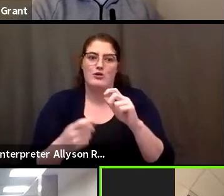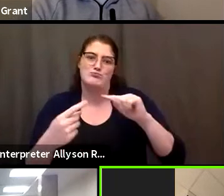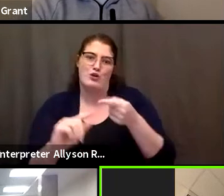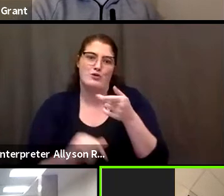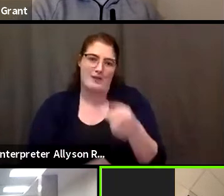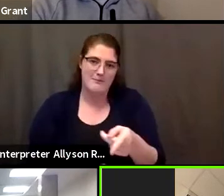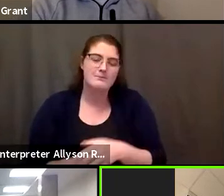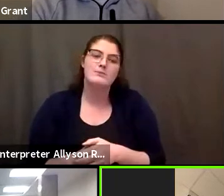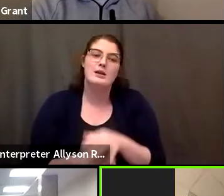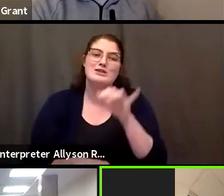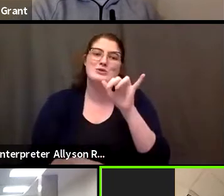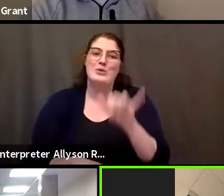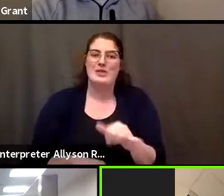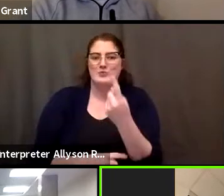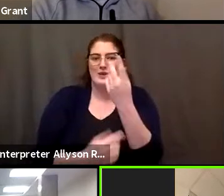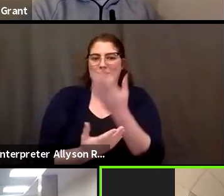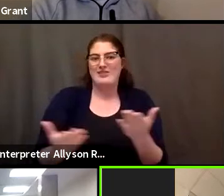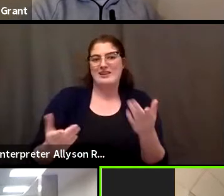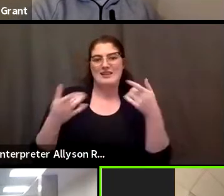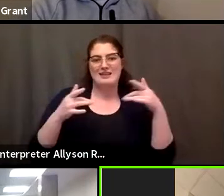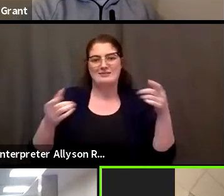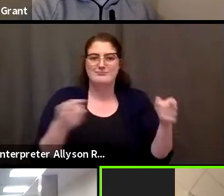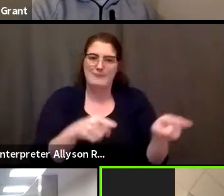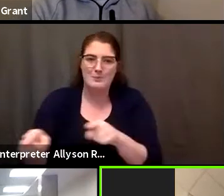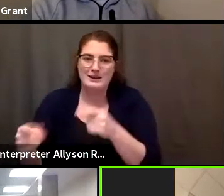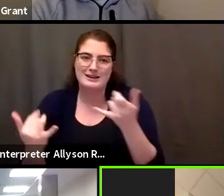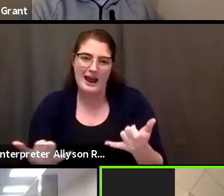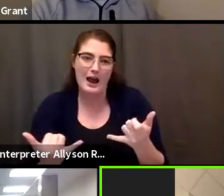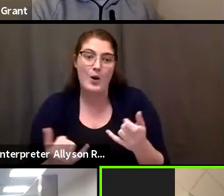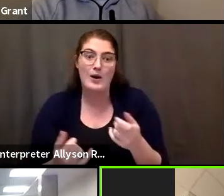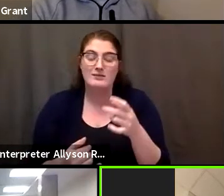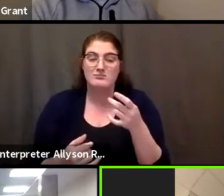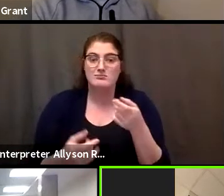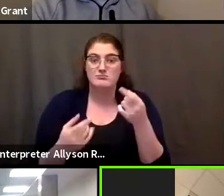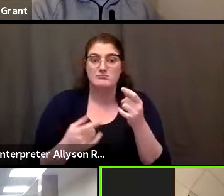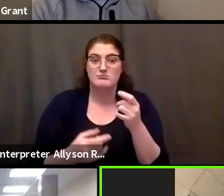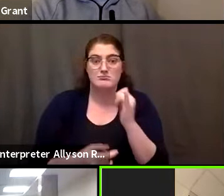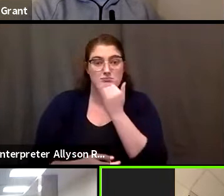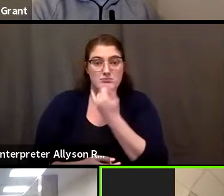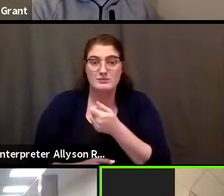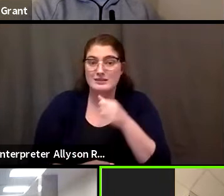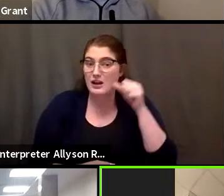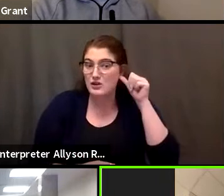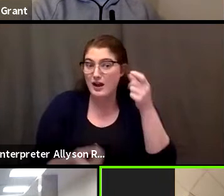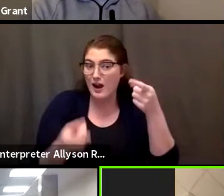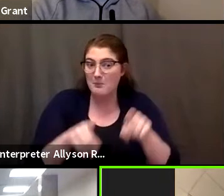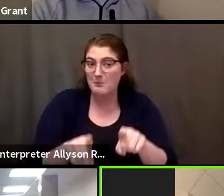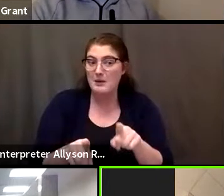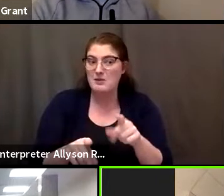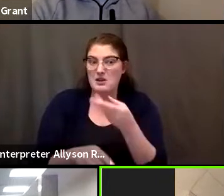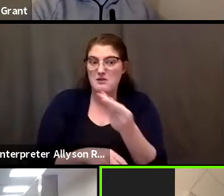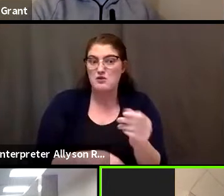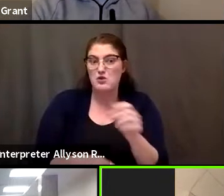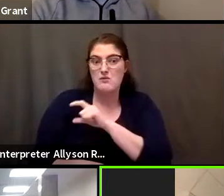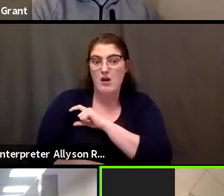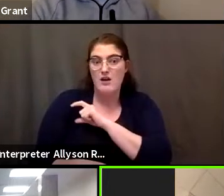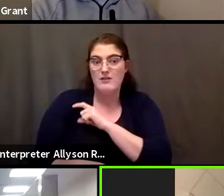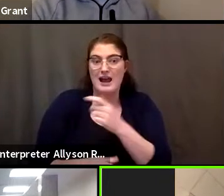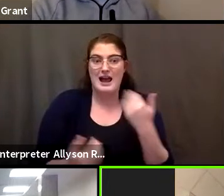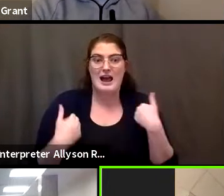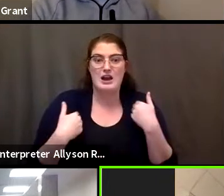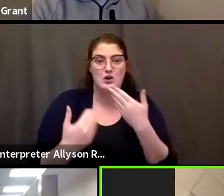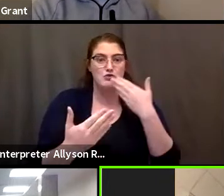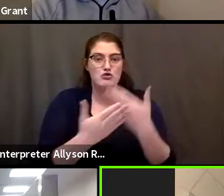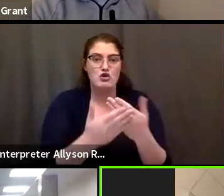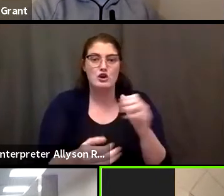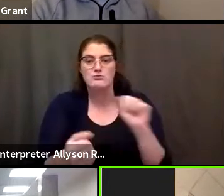So that's one of the things that's going on. And just yesterday we had a couple of our officers to have a really good arrest with